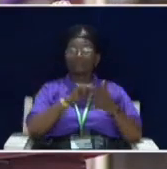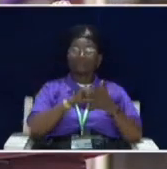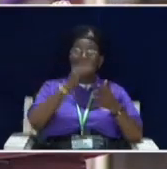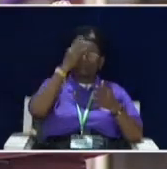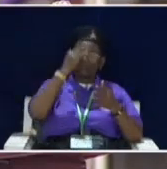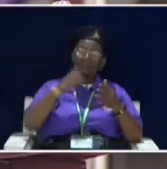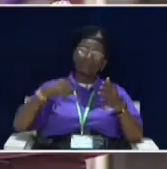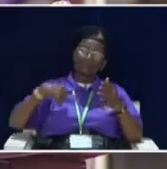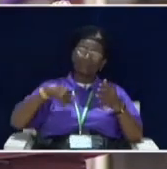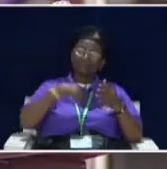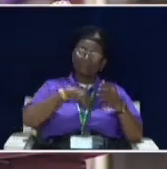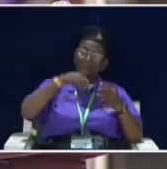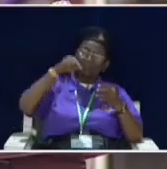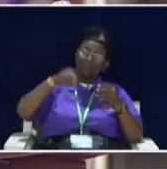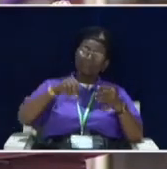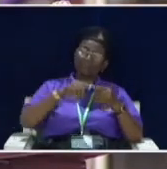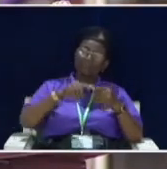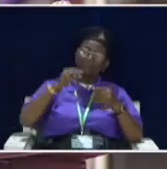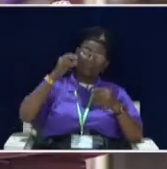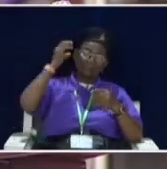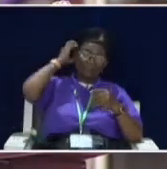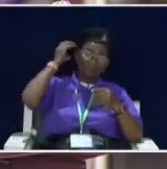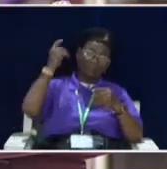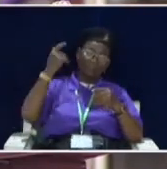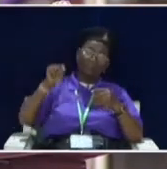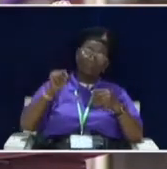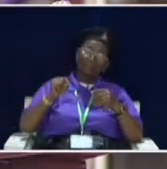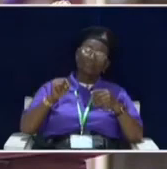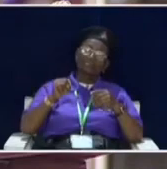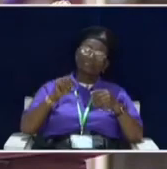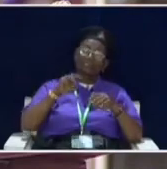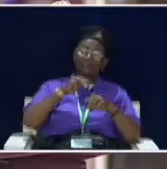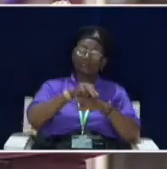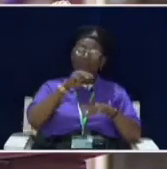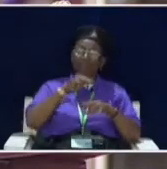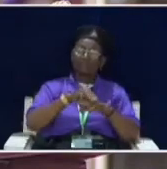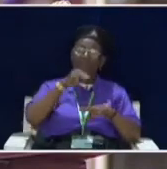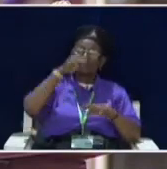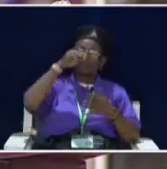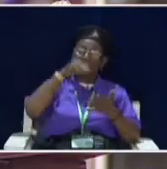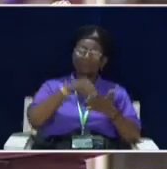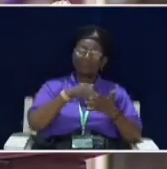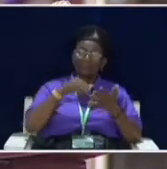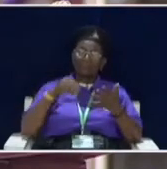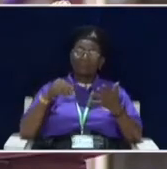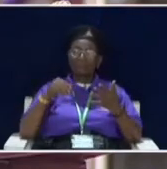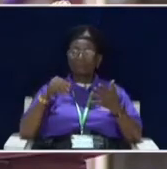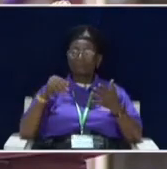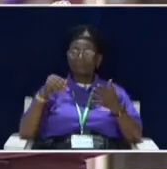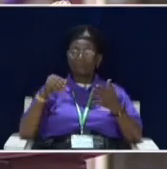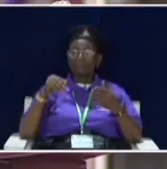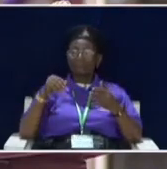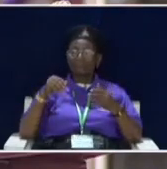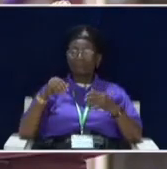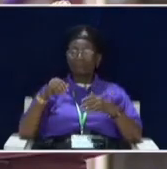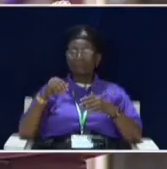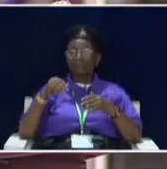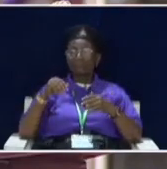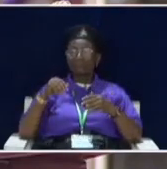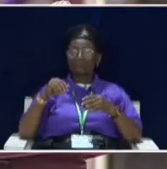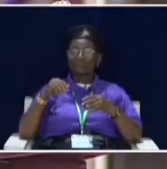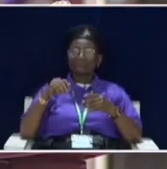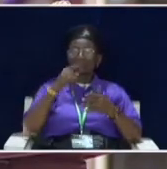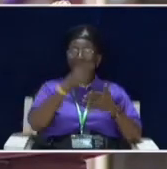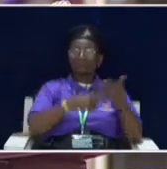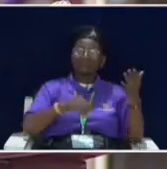hear their sermons again. Idini yi ti a fi ni lati tun gbo awon iwaasu won lekan si. But what I